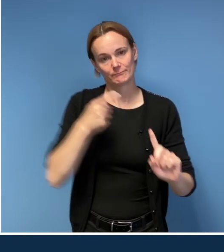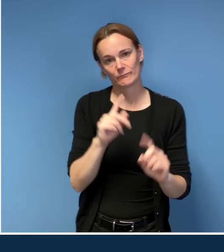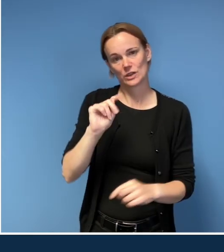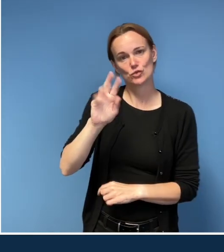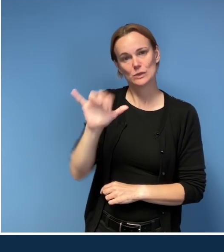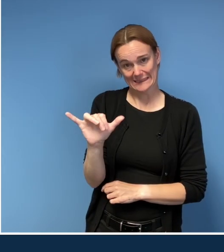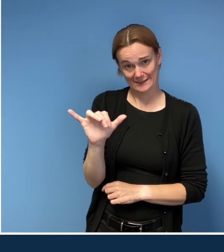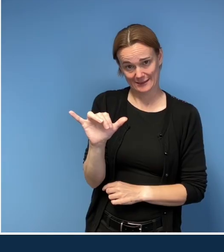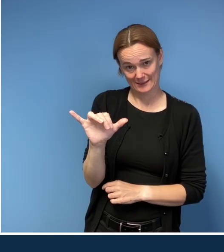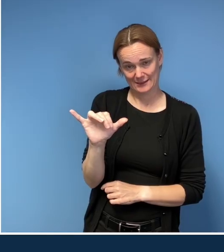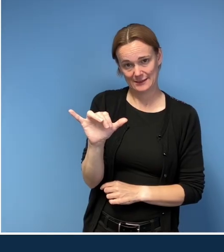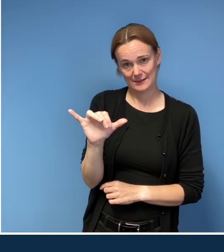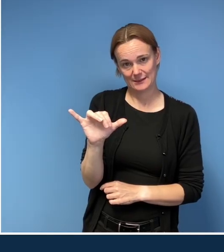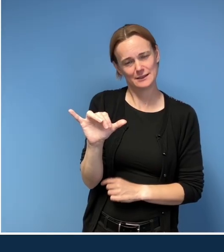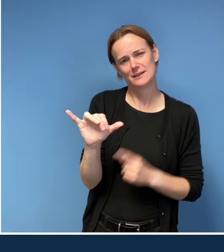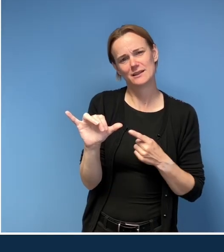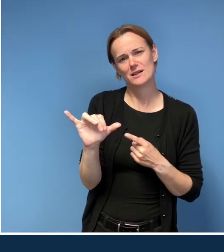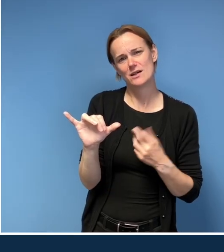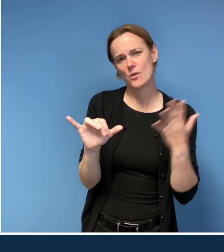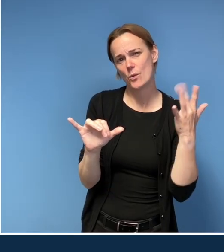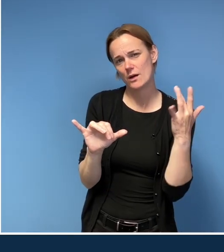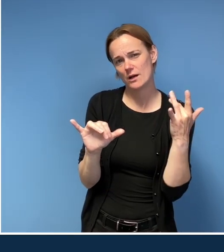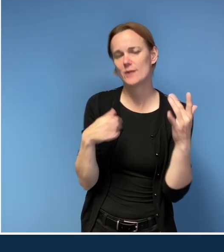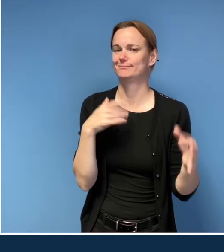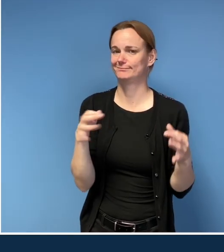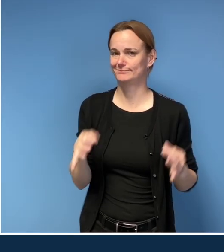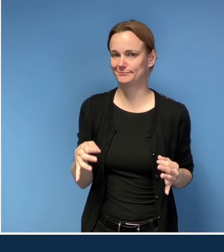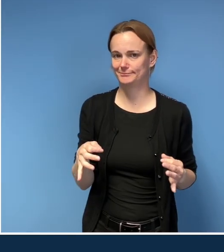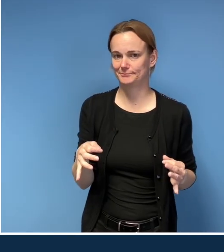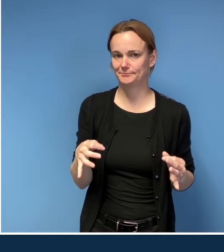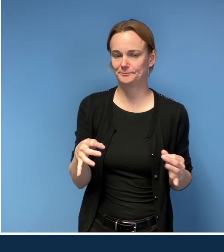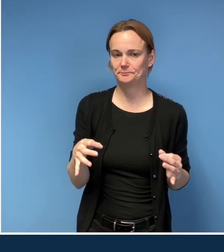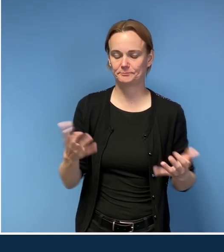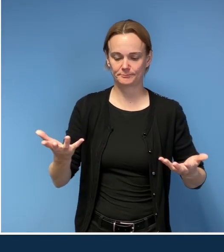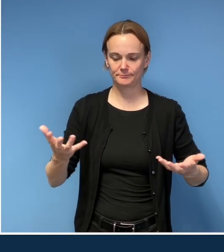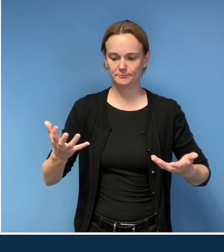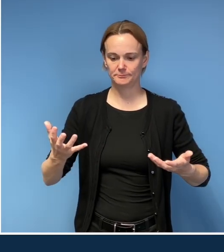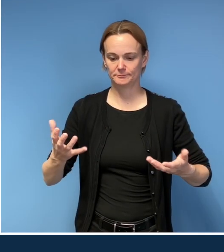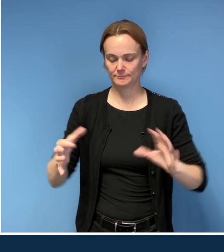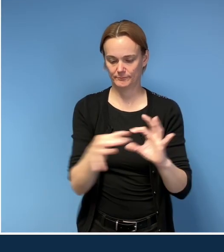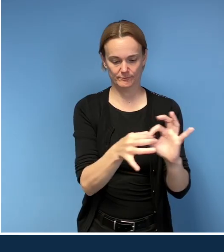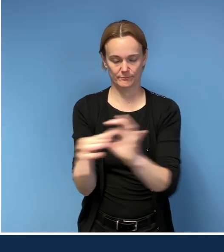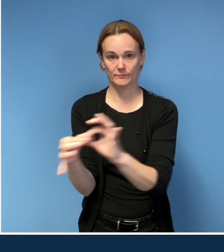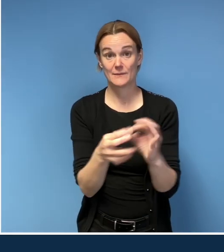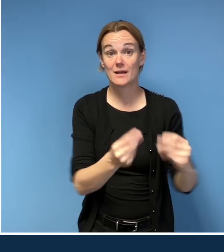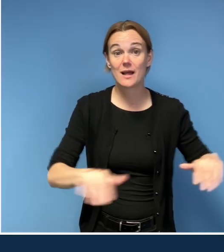that. And it was about the coexistence and the sharing of the stewardship of the